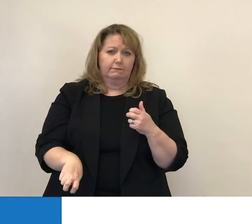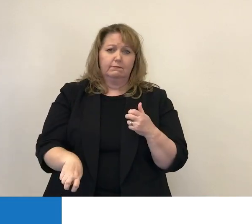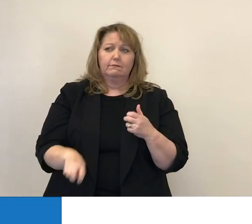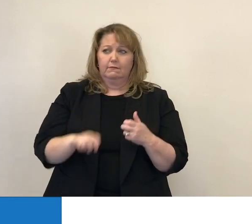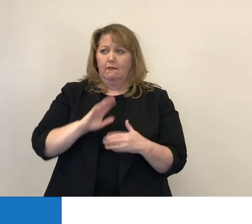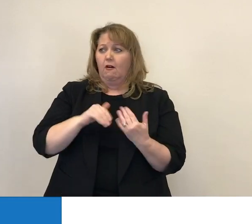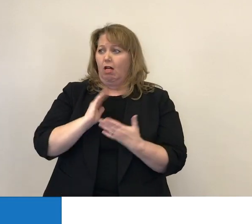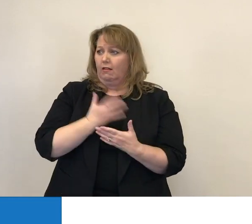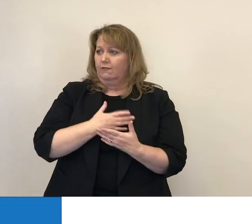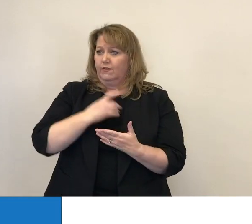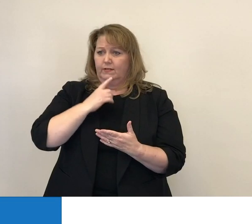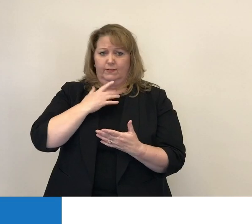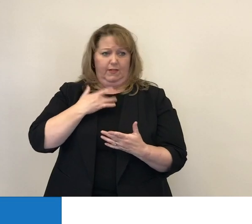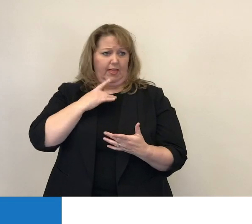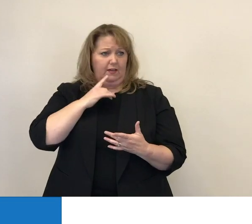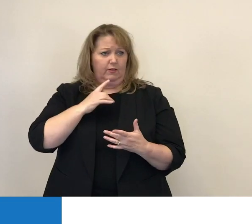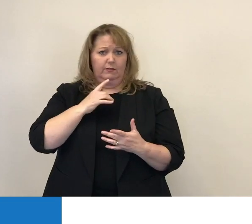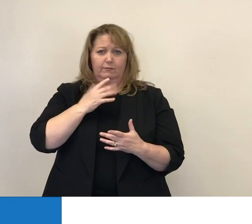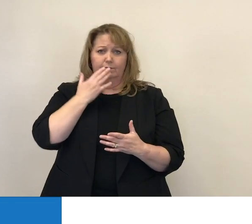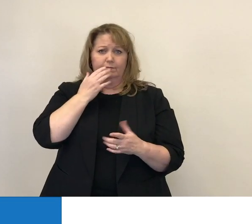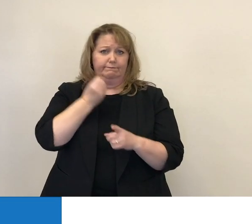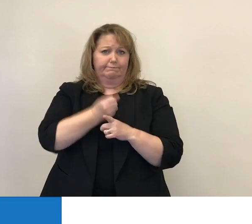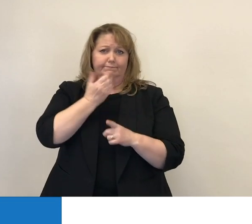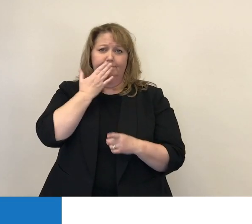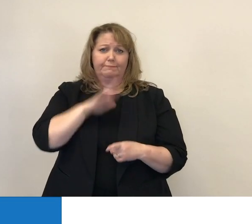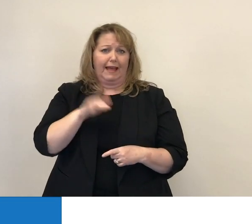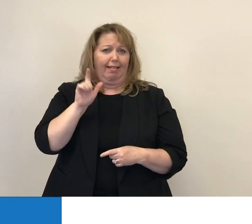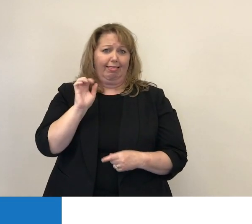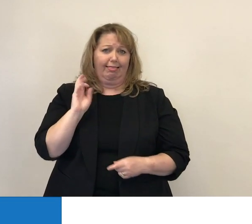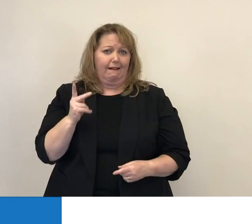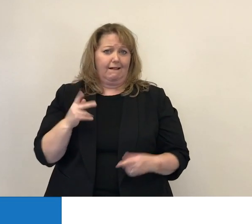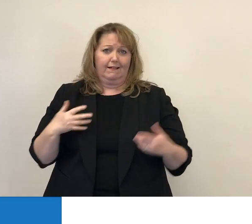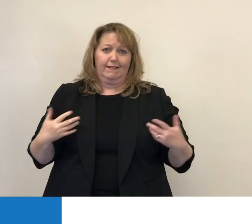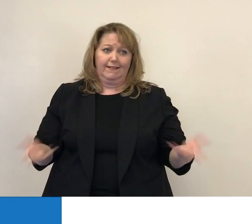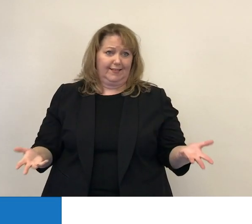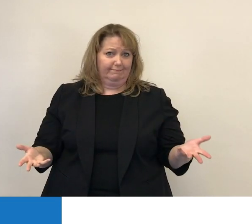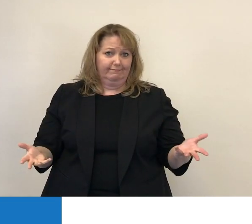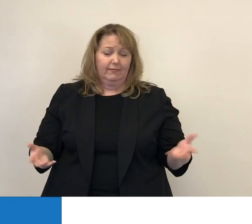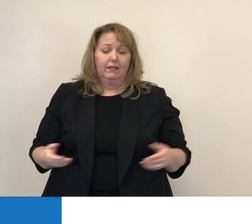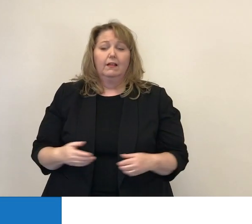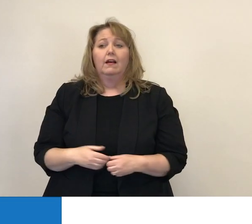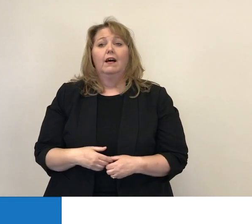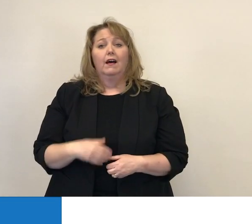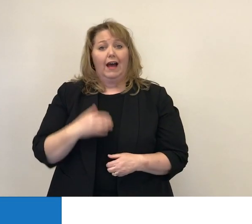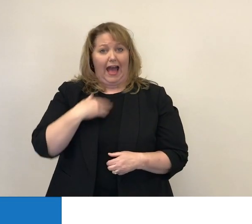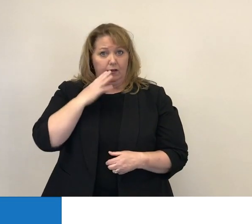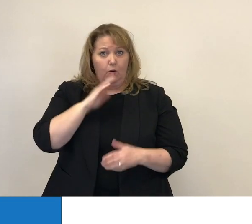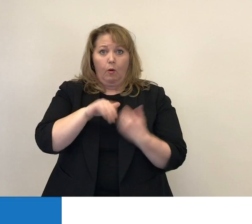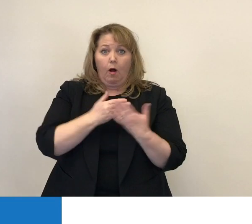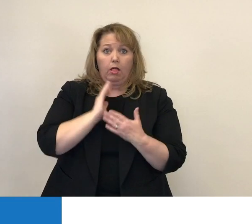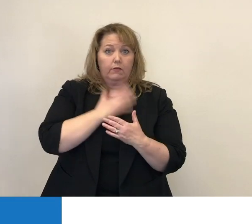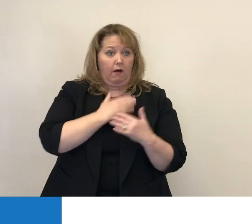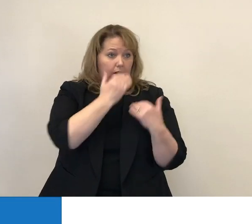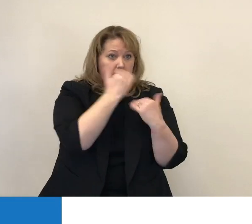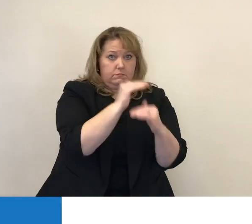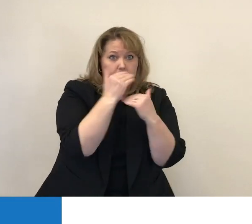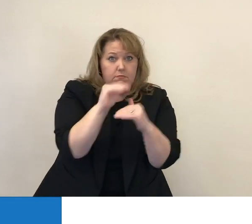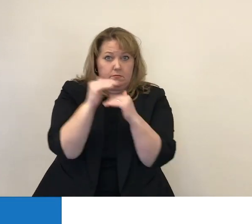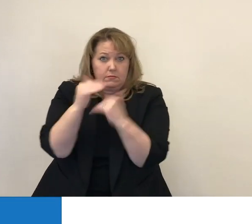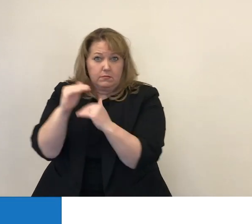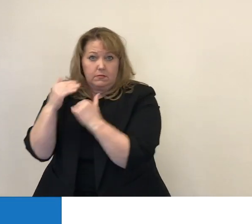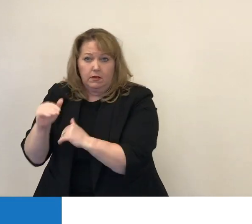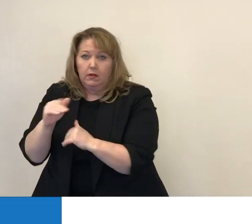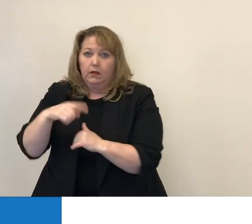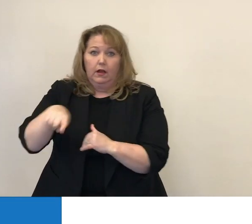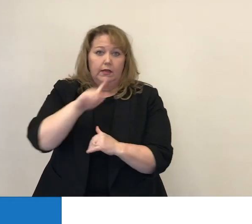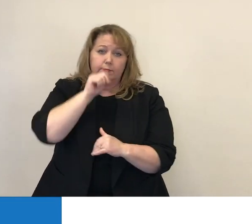whole country has been dealt a bad hand. I understand how difficult it is to comply with the measures that we have put in place. I don't like it any more